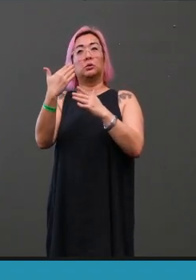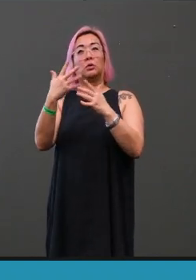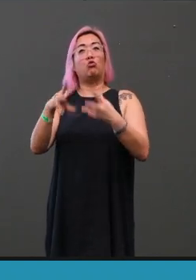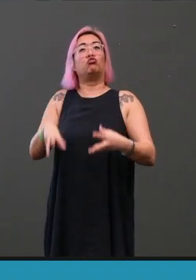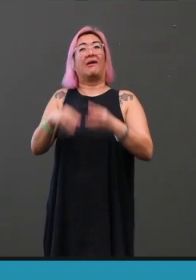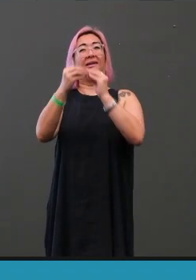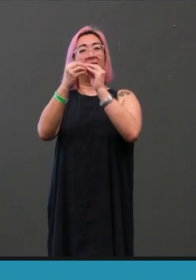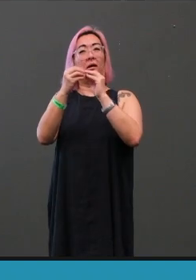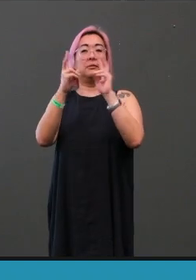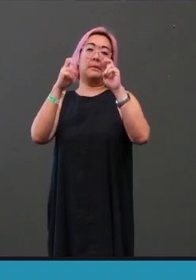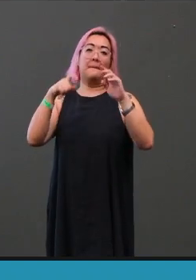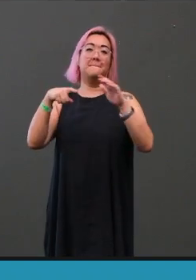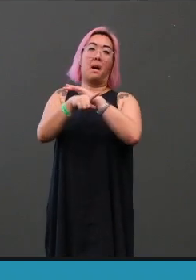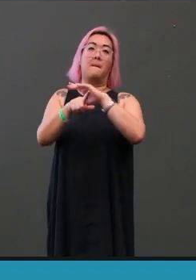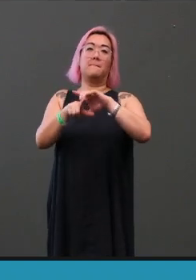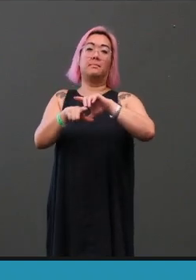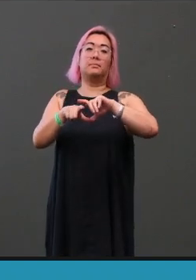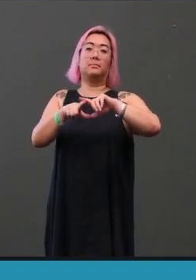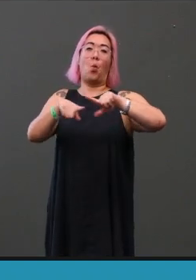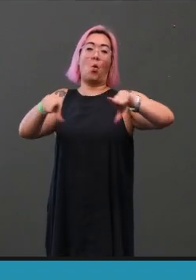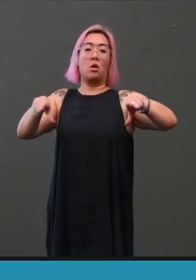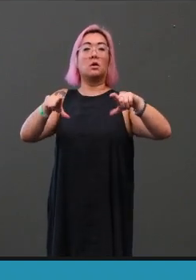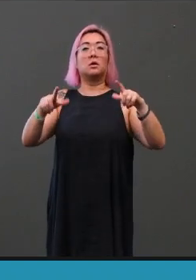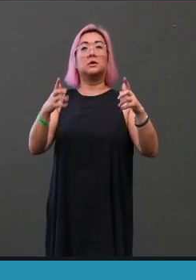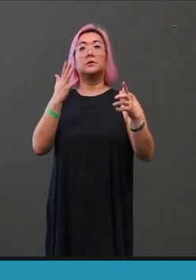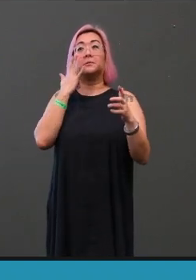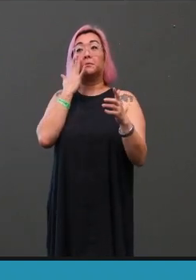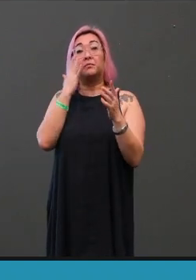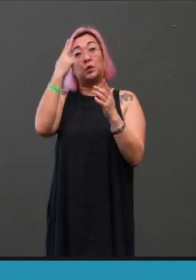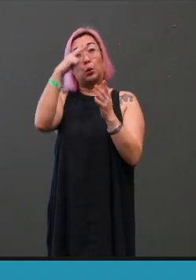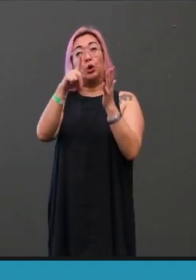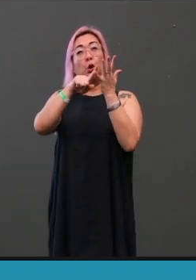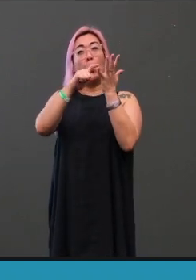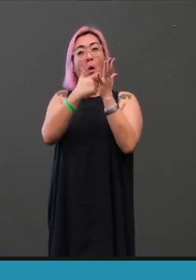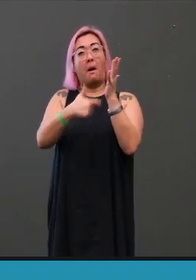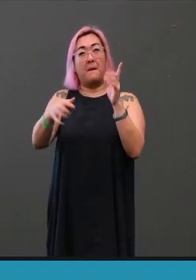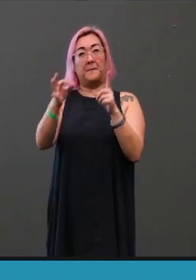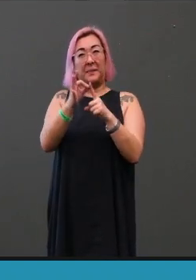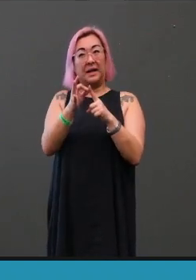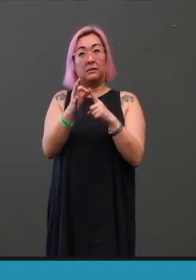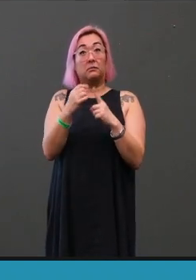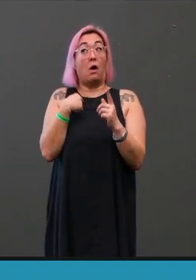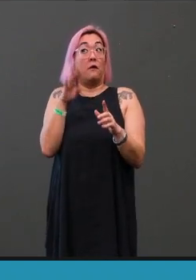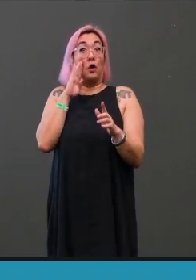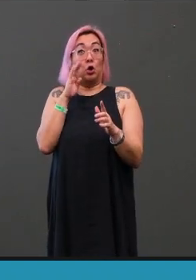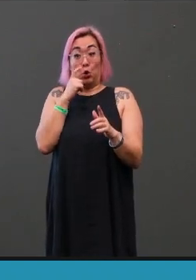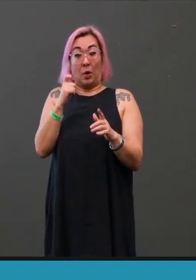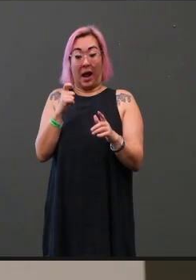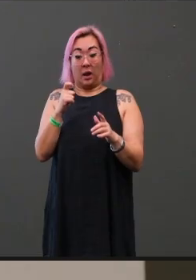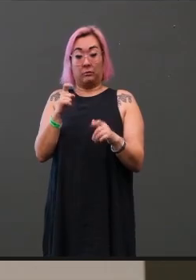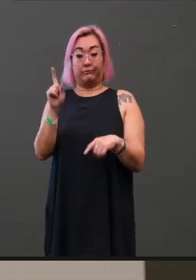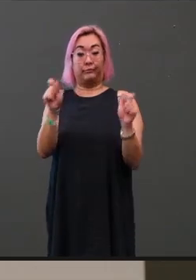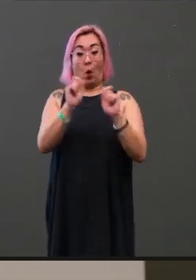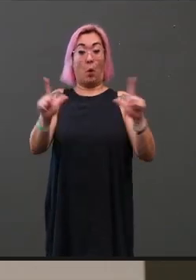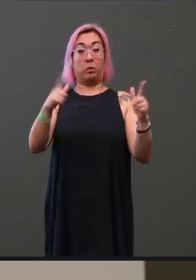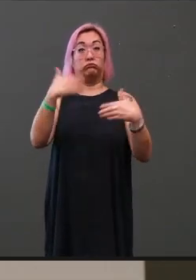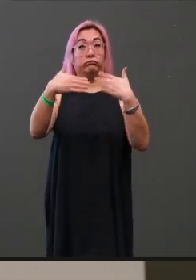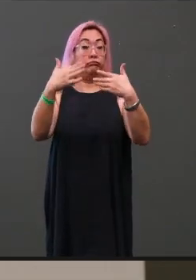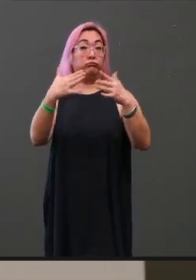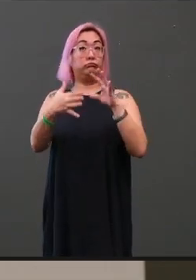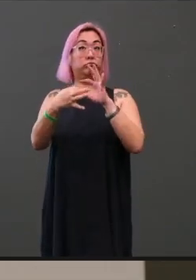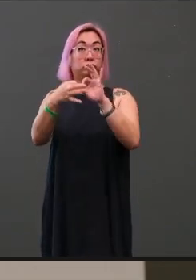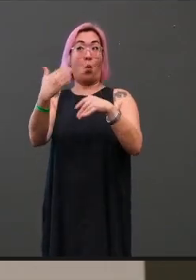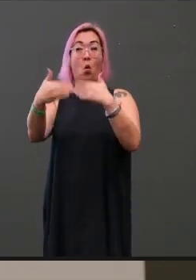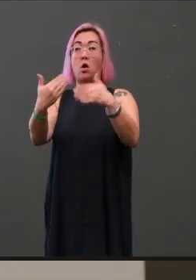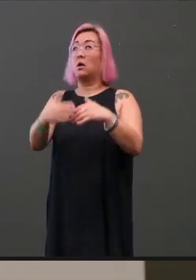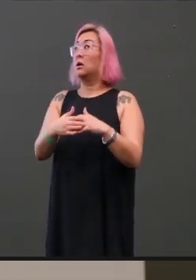I have not tried it, but supposedly, that's what I read. Other engines might also support it, but for us, we were using